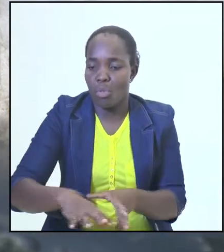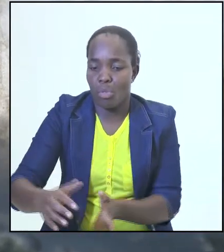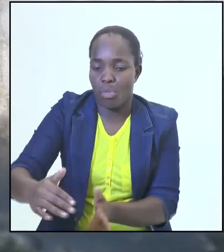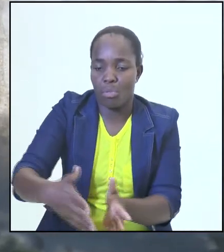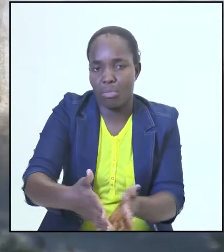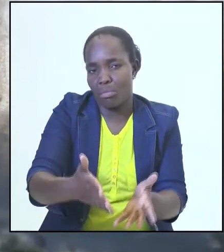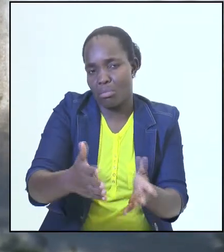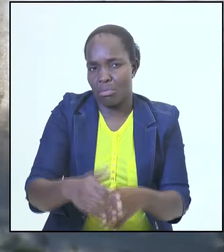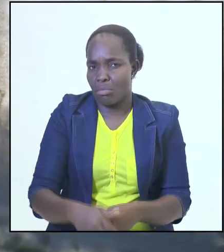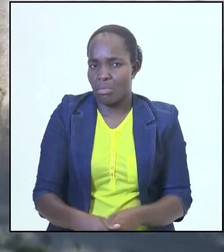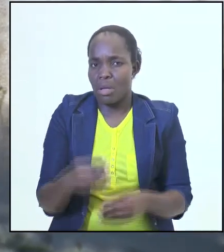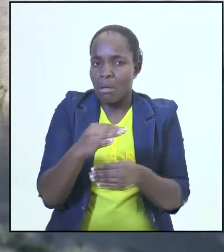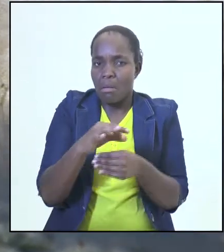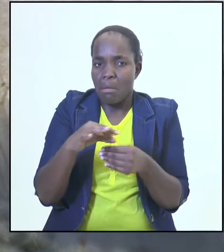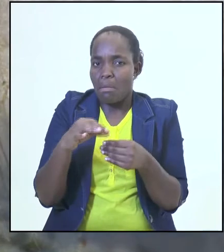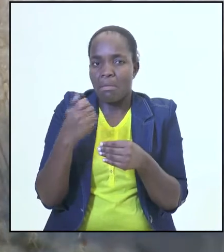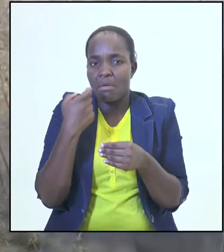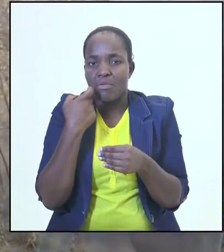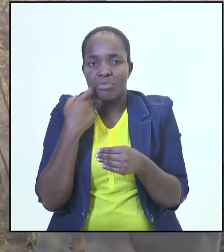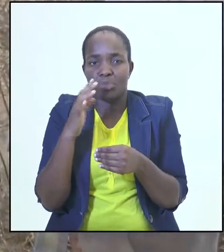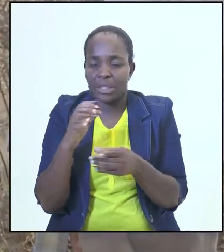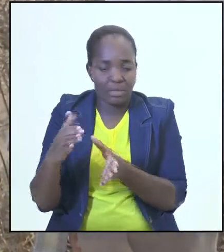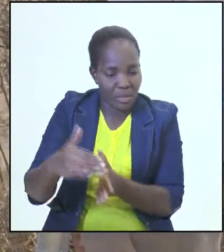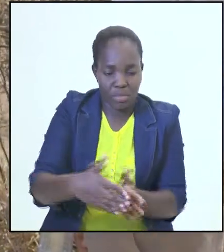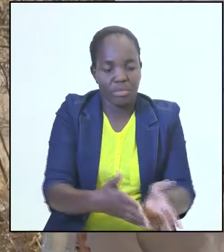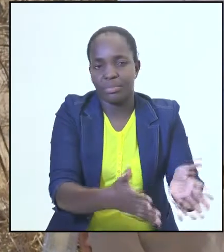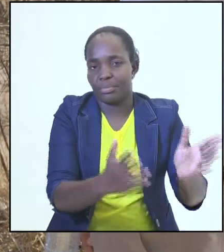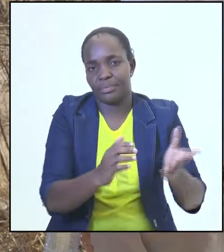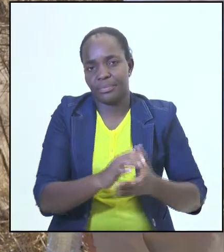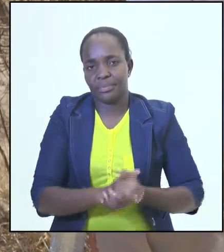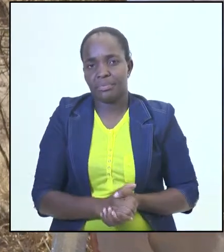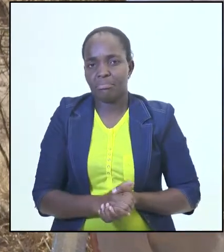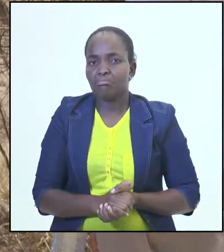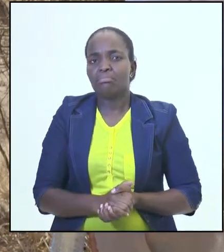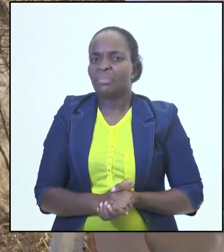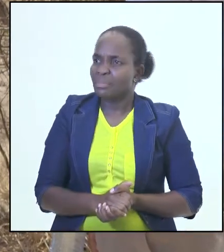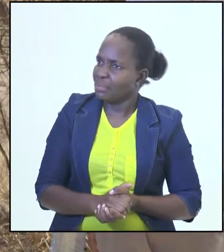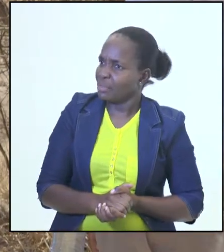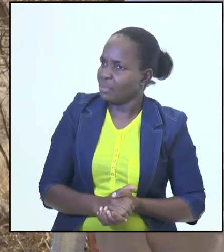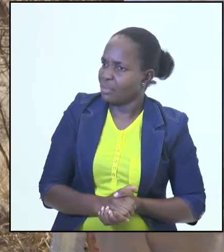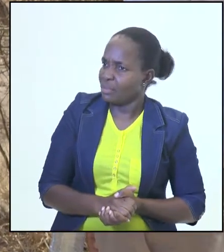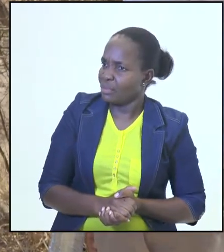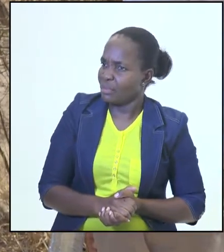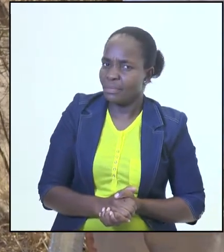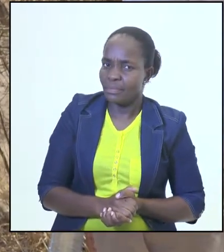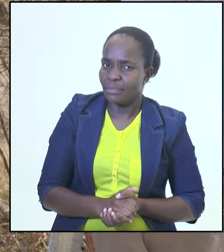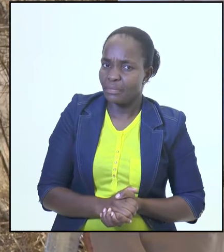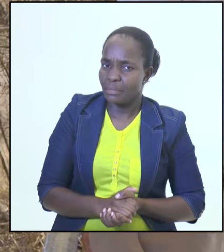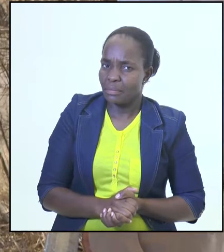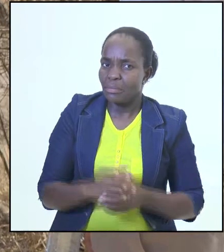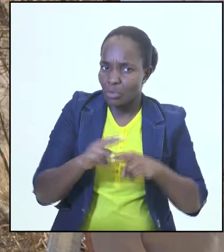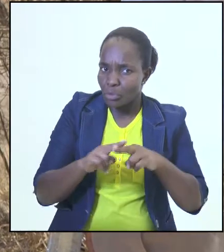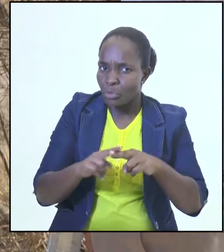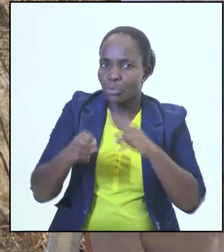and poisons fish. On the farm, we sometimes use cattle manure. It is cheaper than industrial